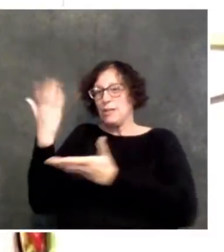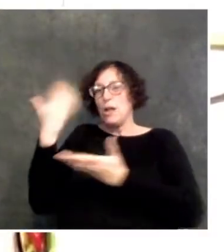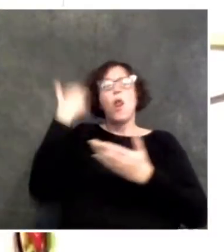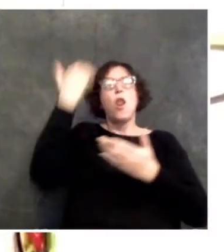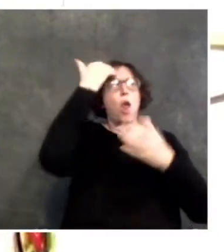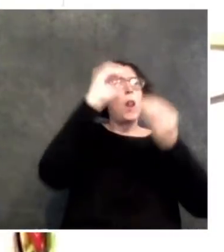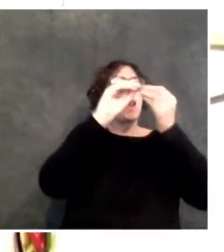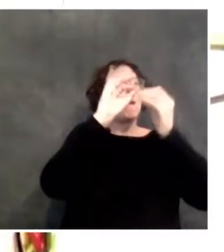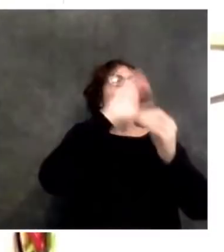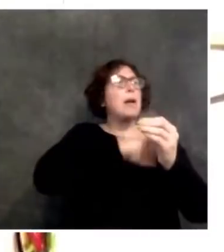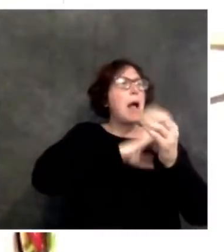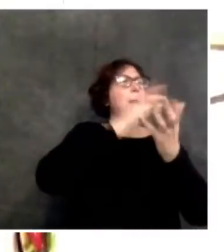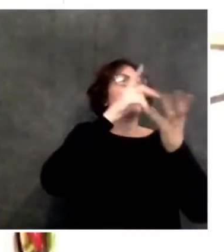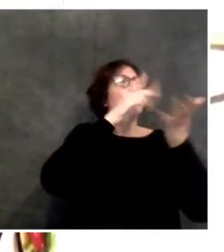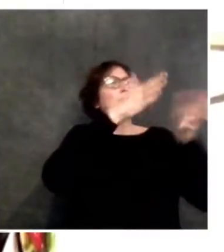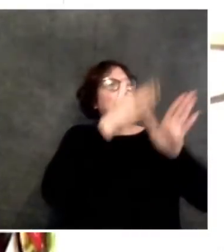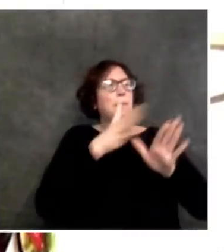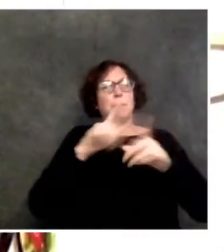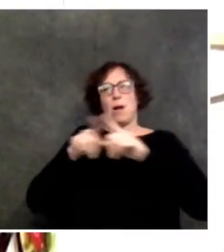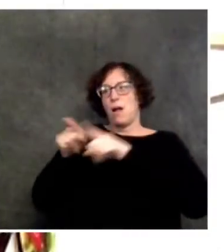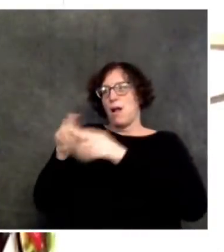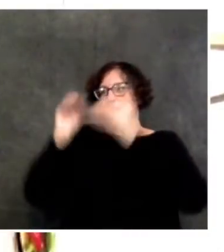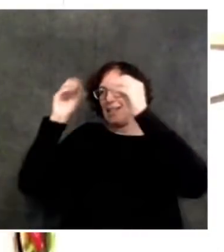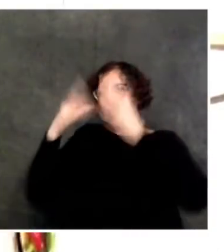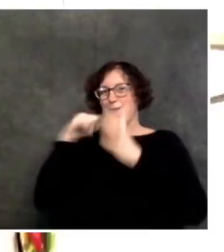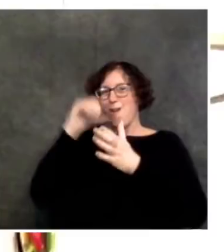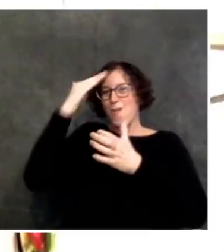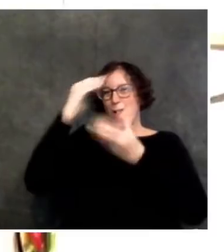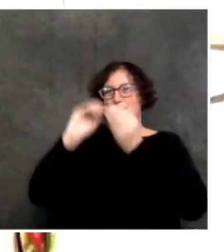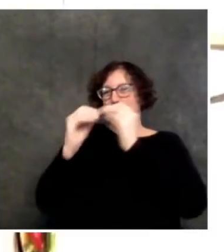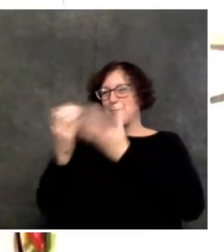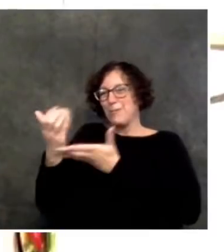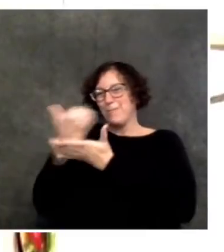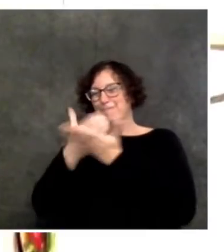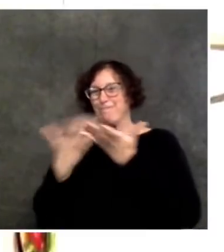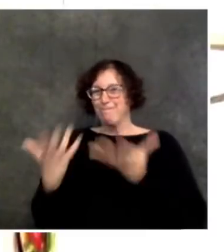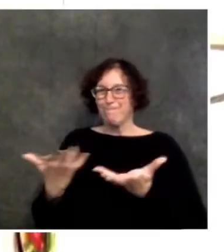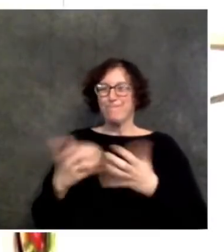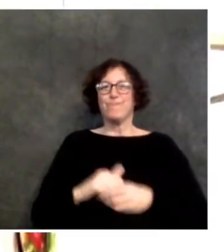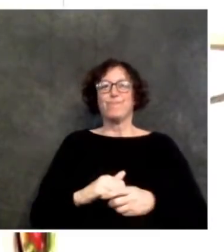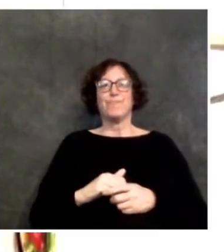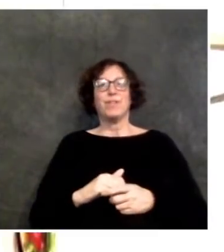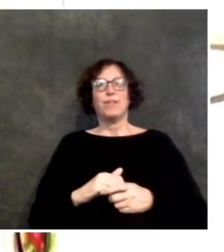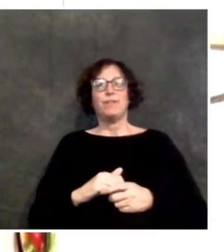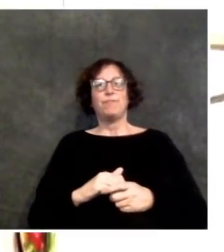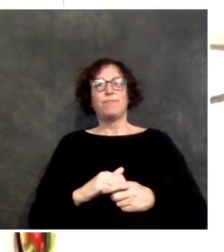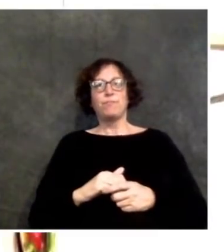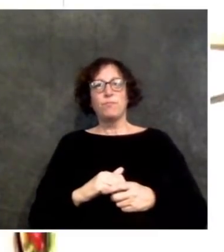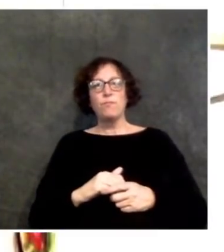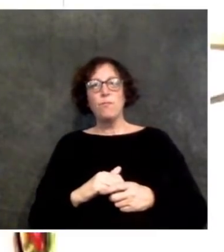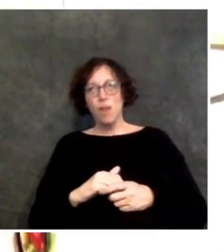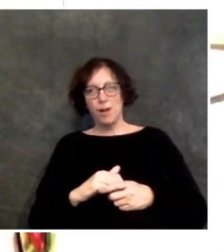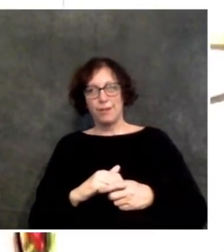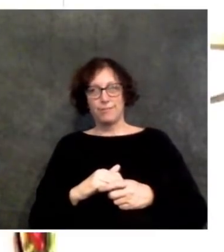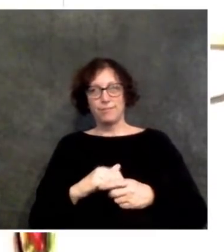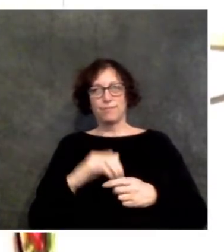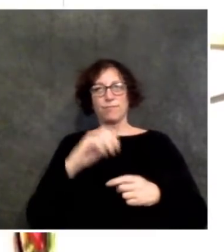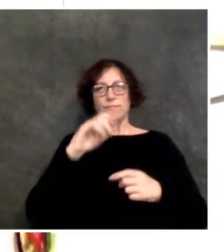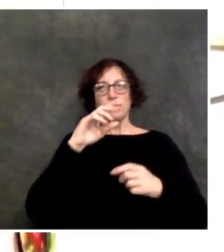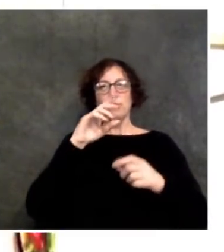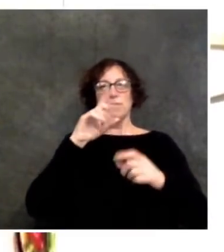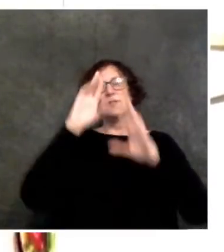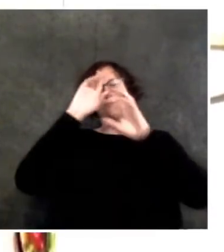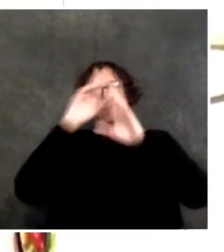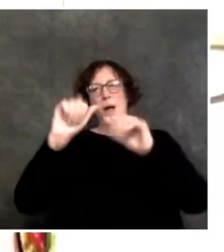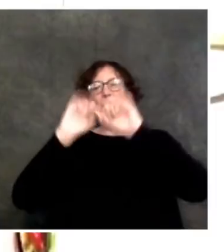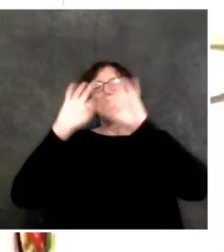to respect and recognize the wishes of families during these trying times. Some